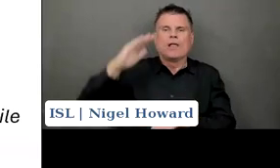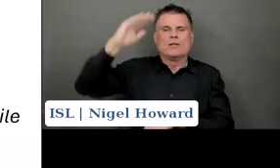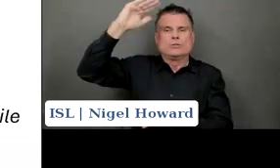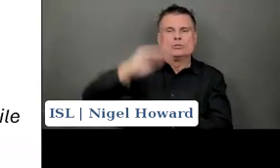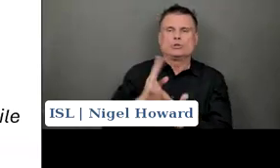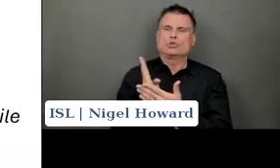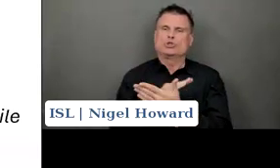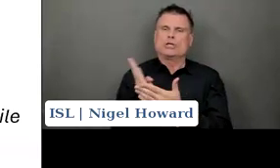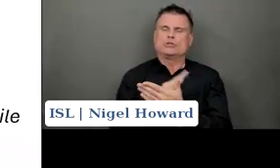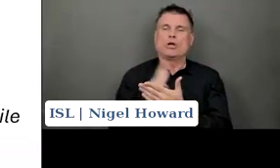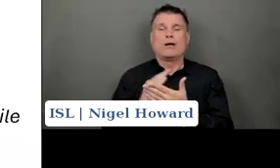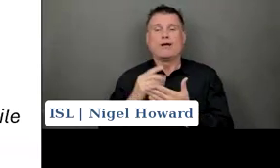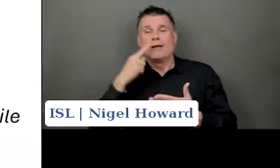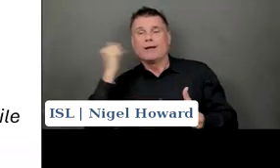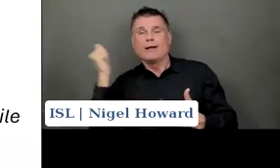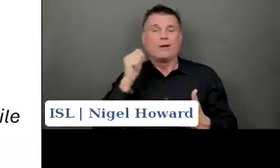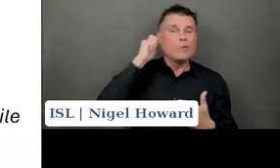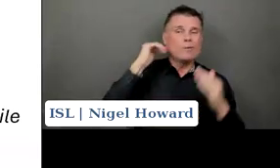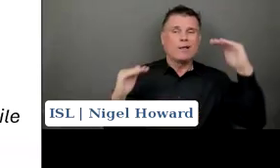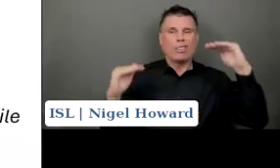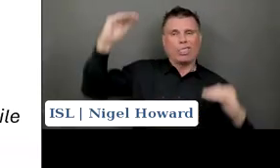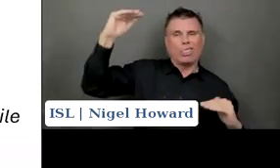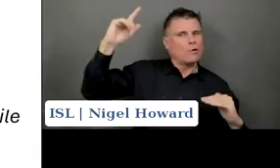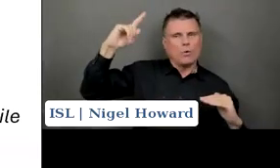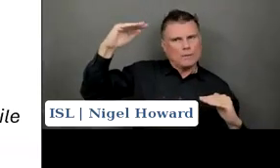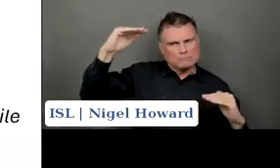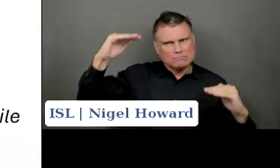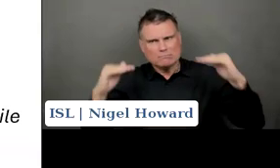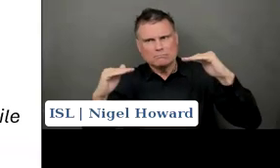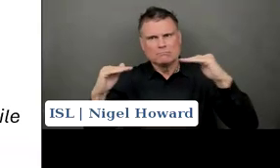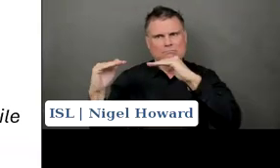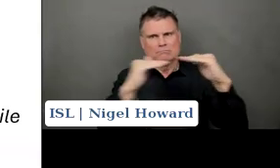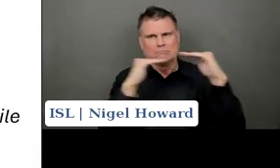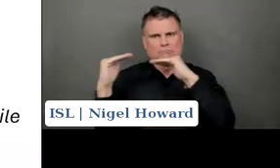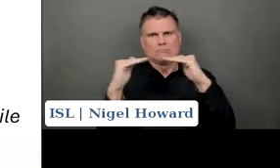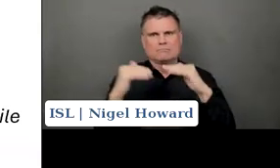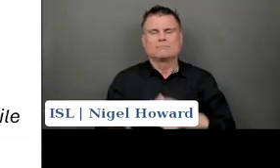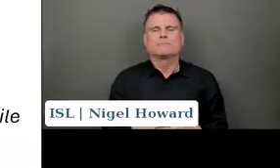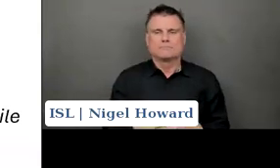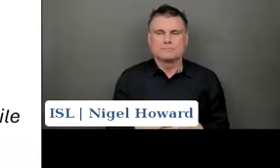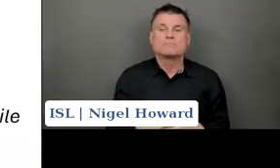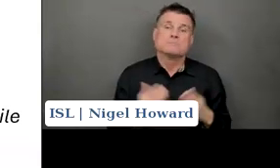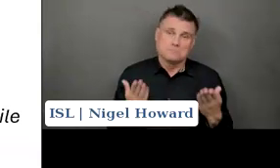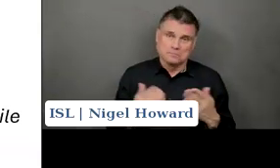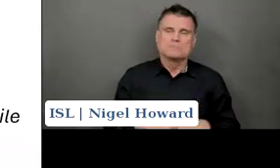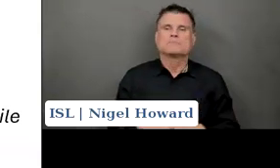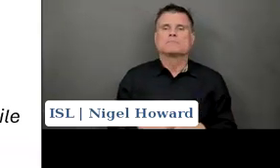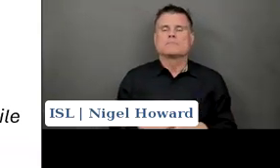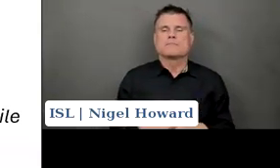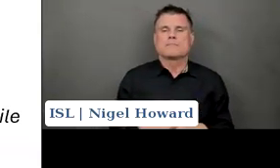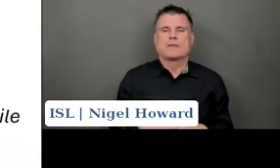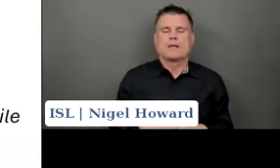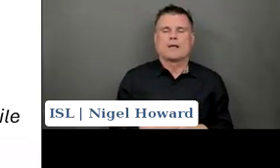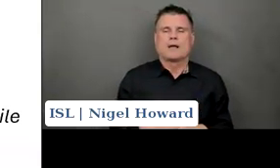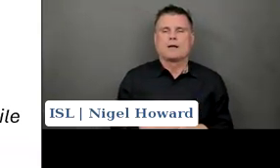we recognize that in the current world and in the increasingly aging world, in fact, that we are heading towards, there is an increasing